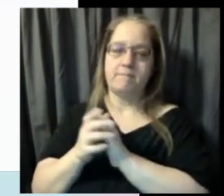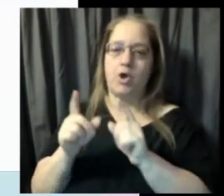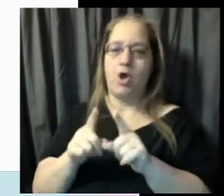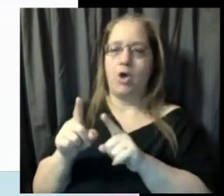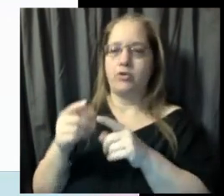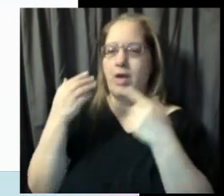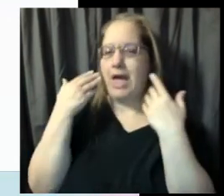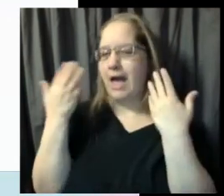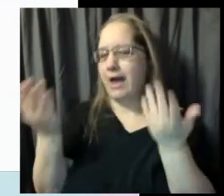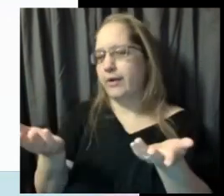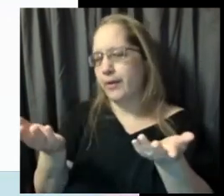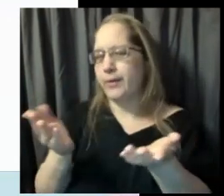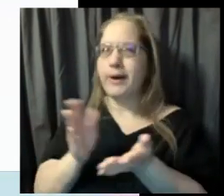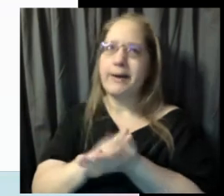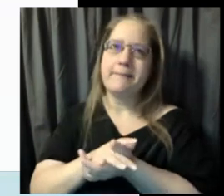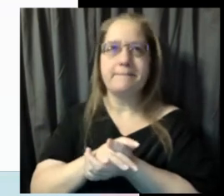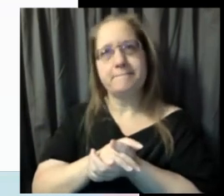I also don't know if